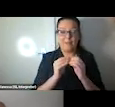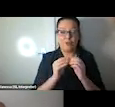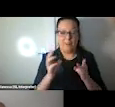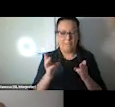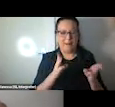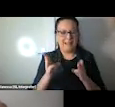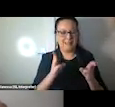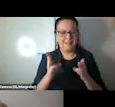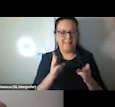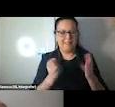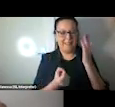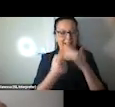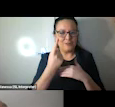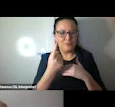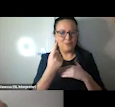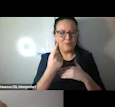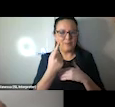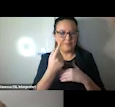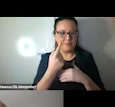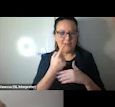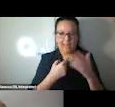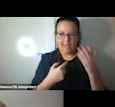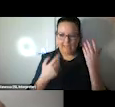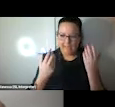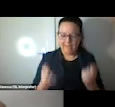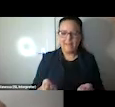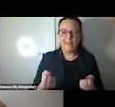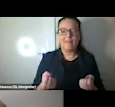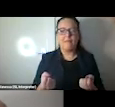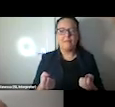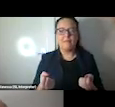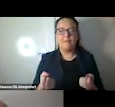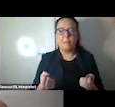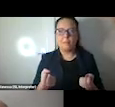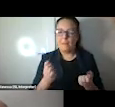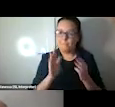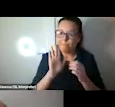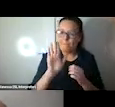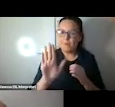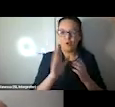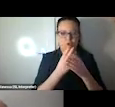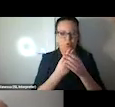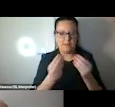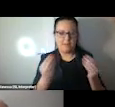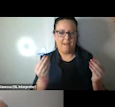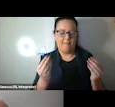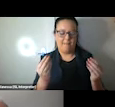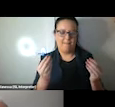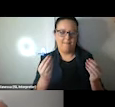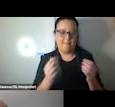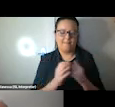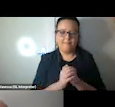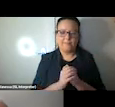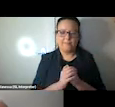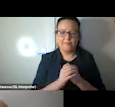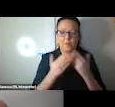issues on the ground that we still have to resolve and work through. So we have